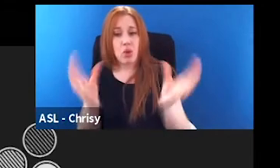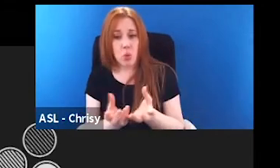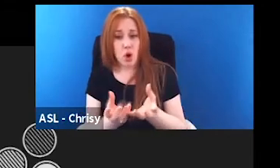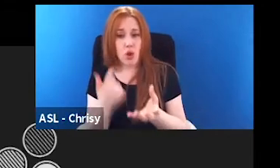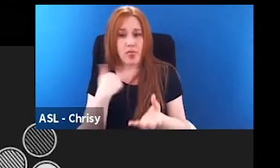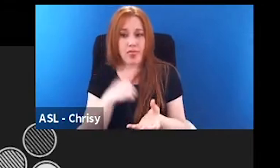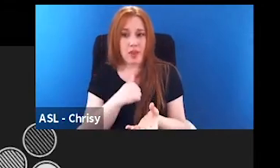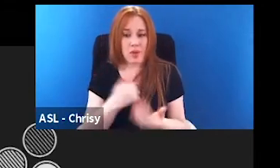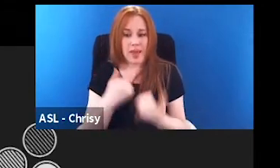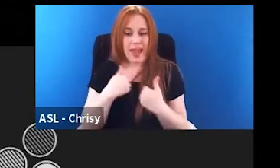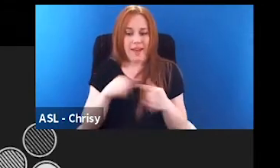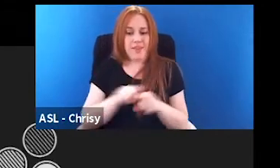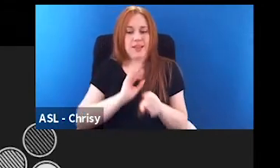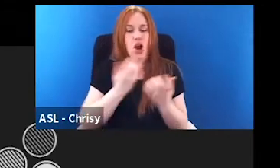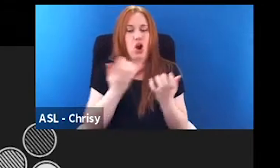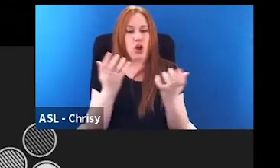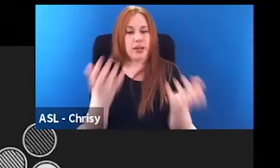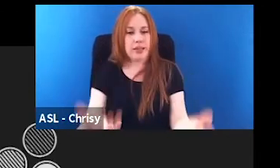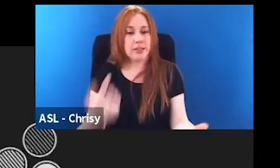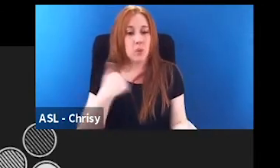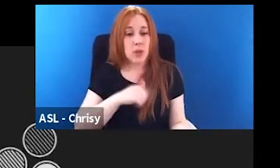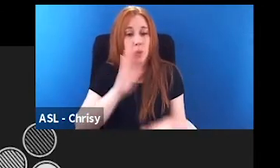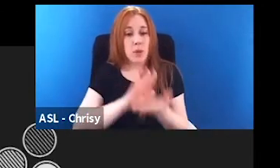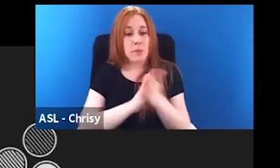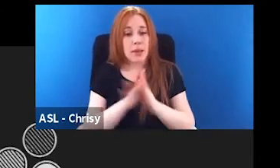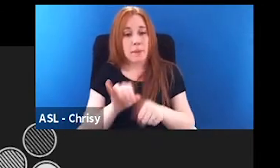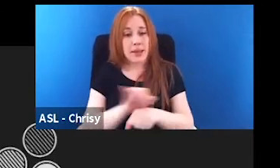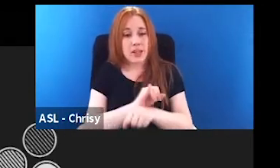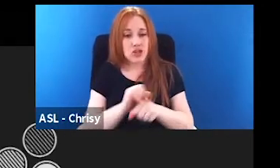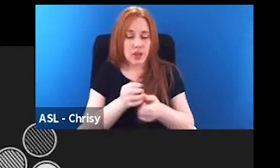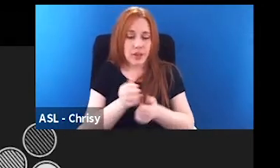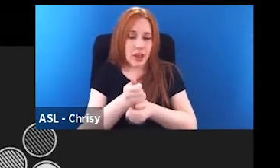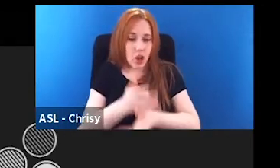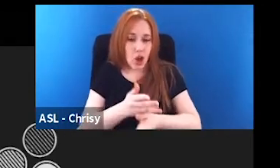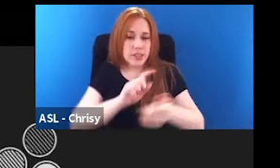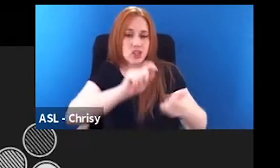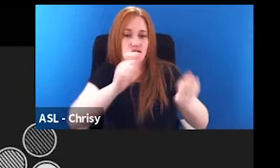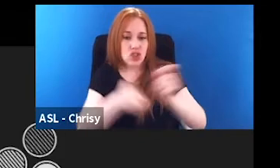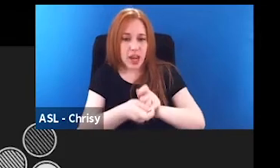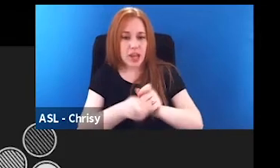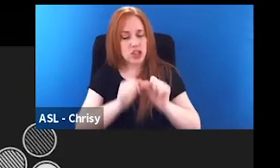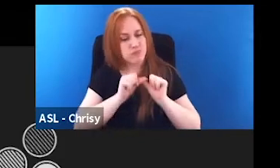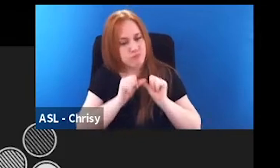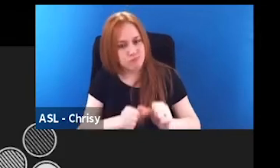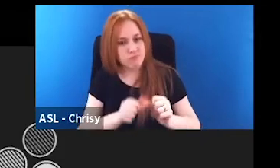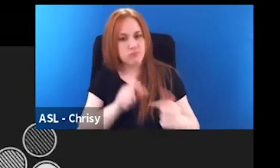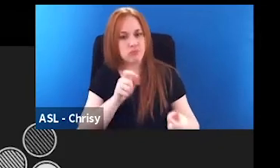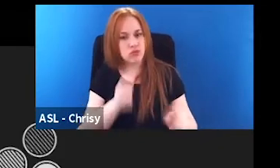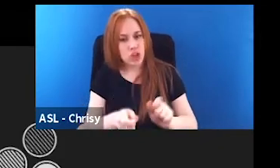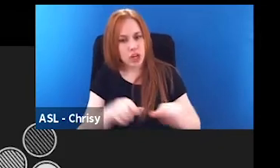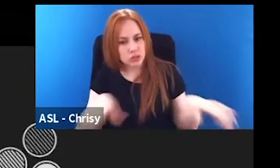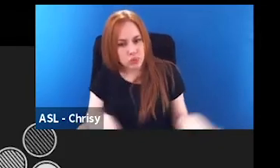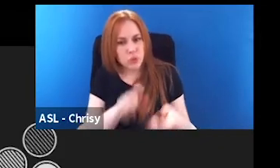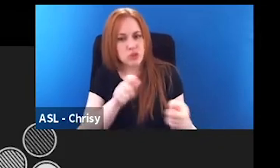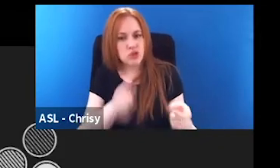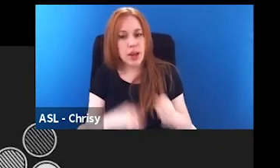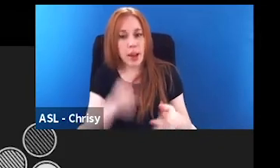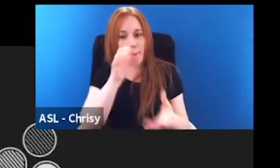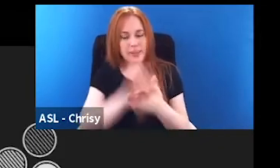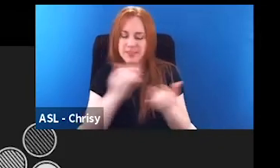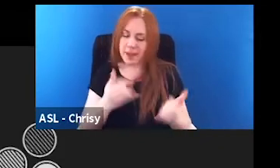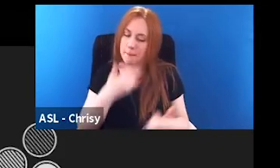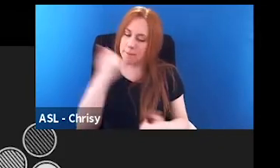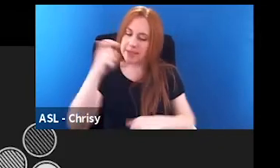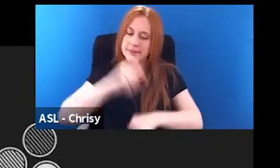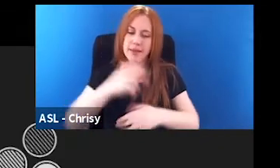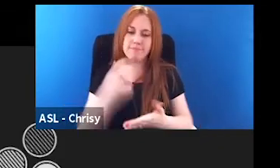as an audience. We will become an industry that creates change, that enforces it, and that believes there is no better time than now to do